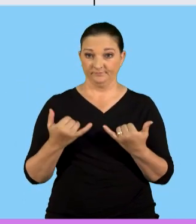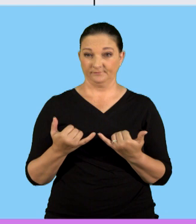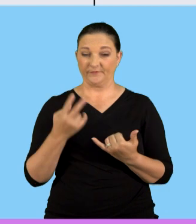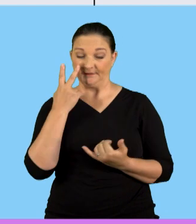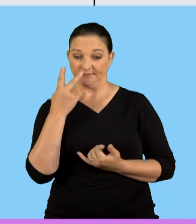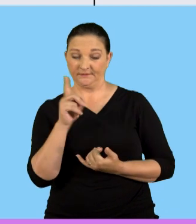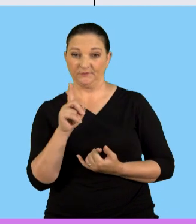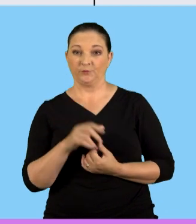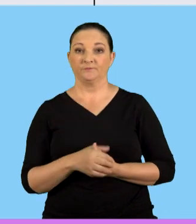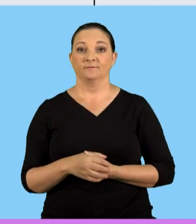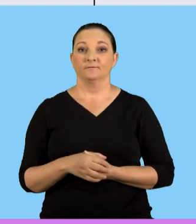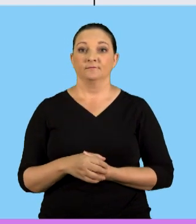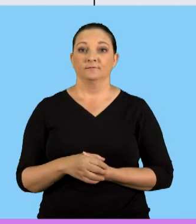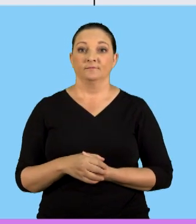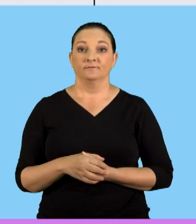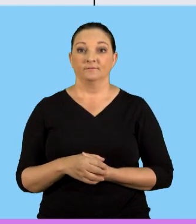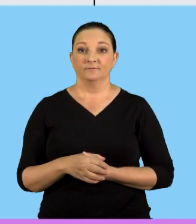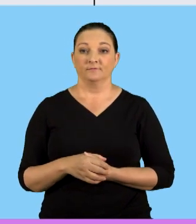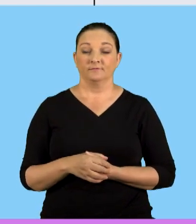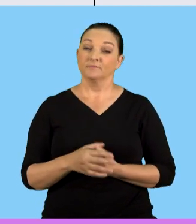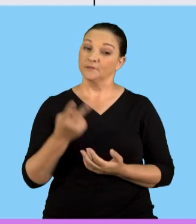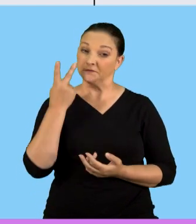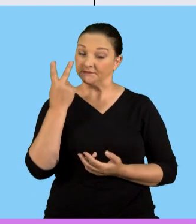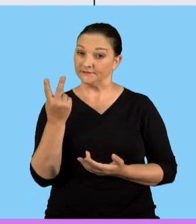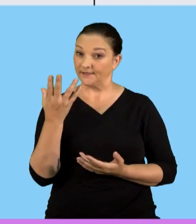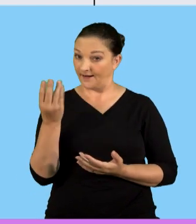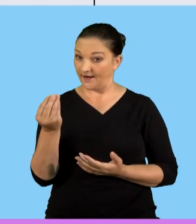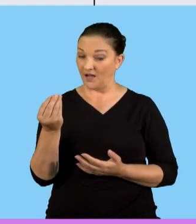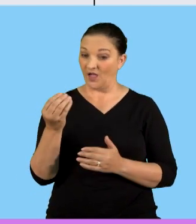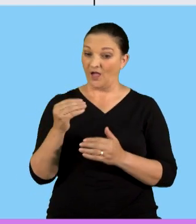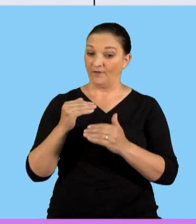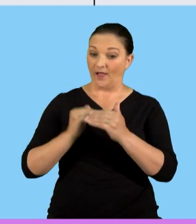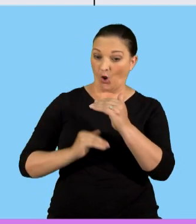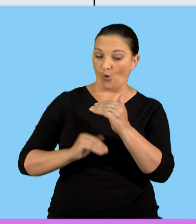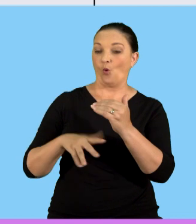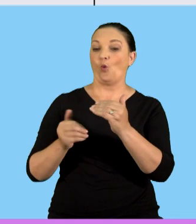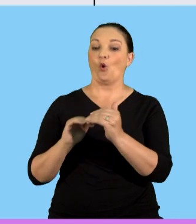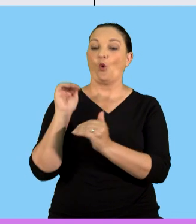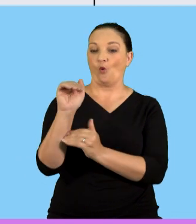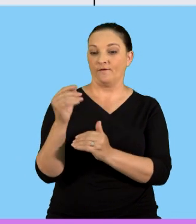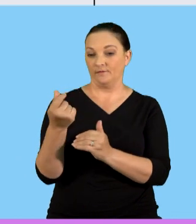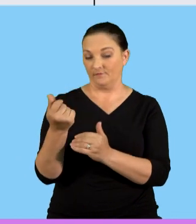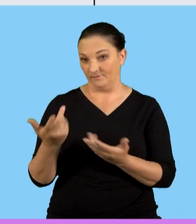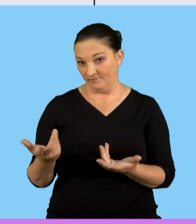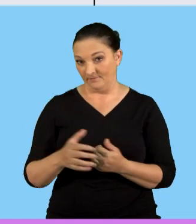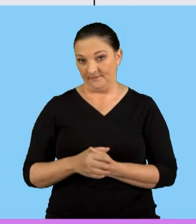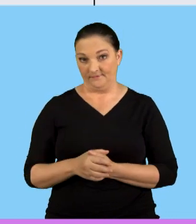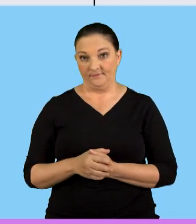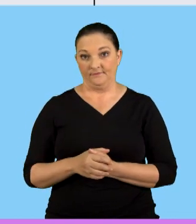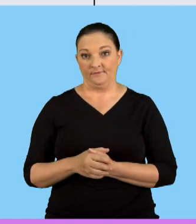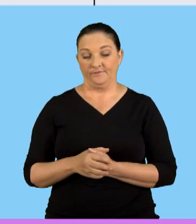Now, let's see what happens at the very end. Let's see if she has a surplus or a deficit. Income